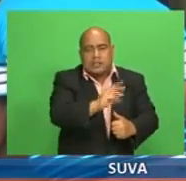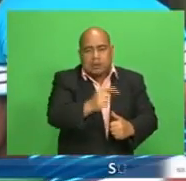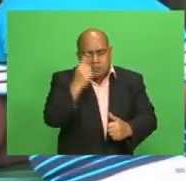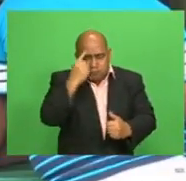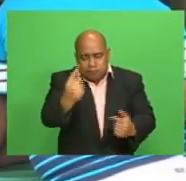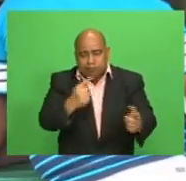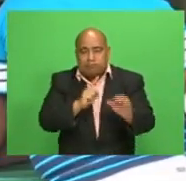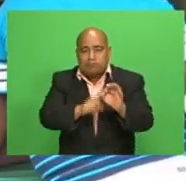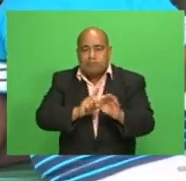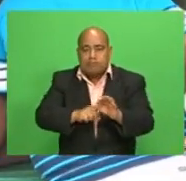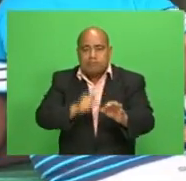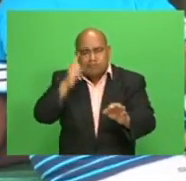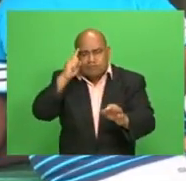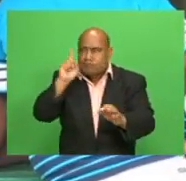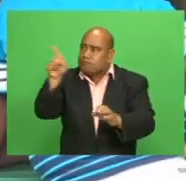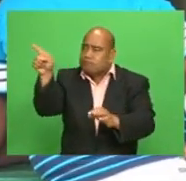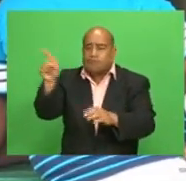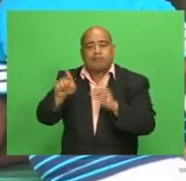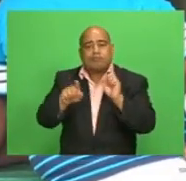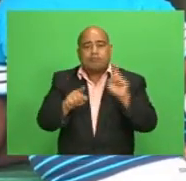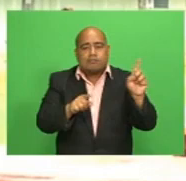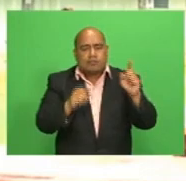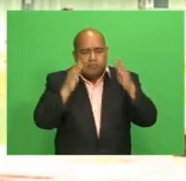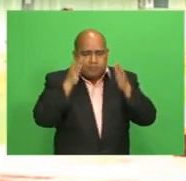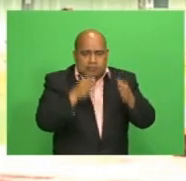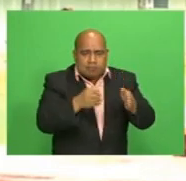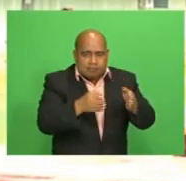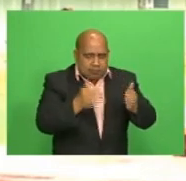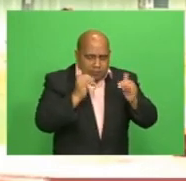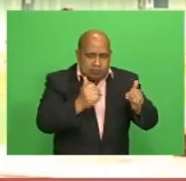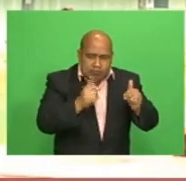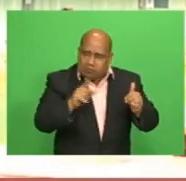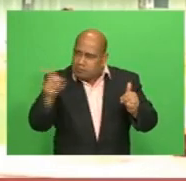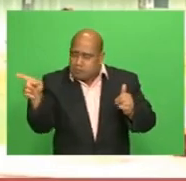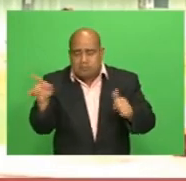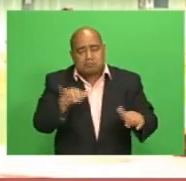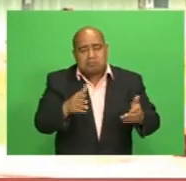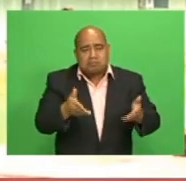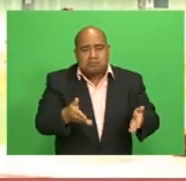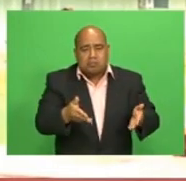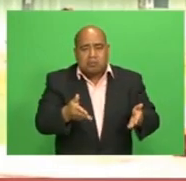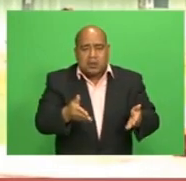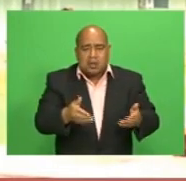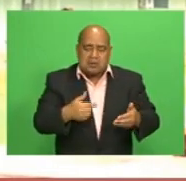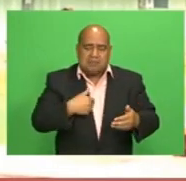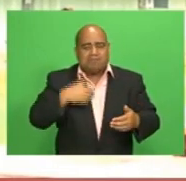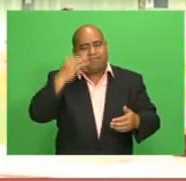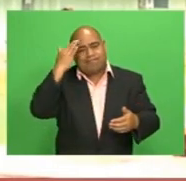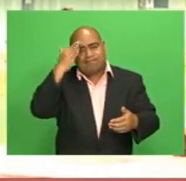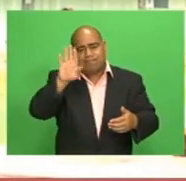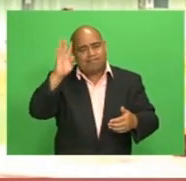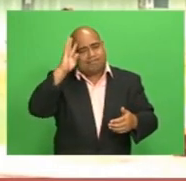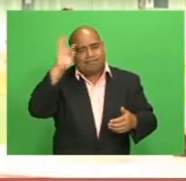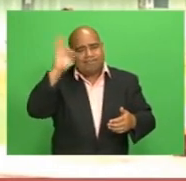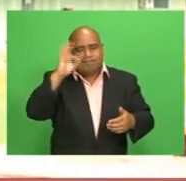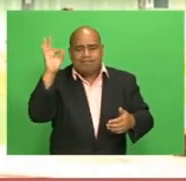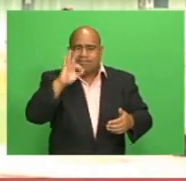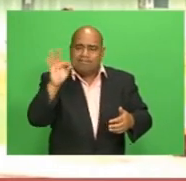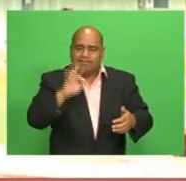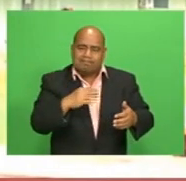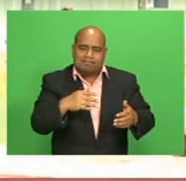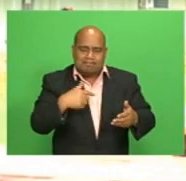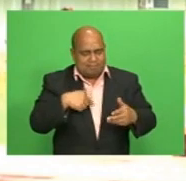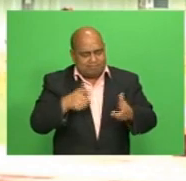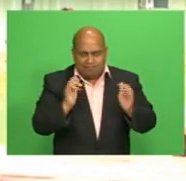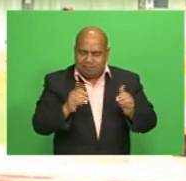on. Some just want to focus on their exams. I really don't know what's happening. I'm just focusing on preparing for my exams,